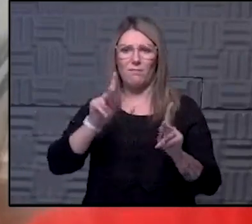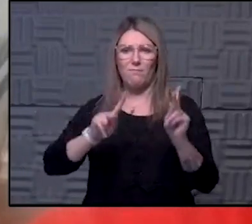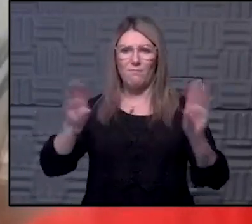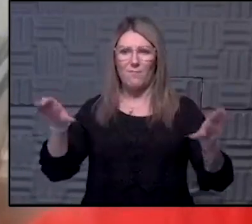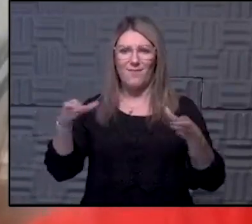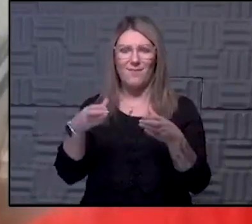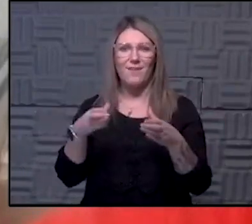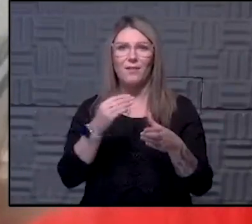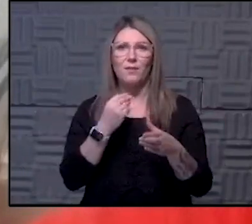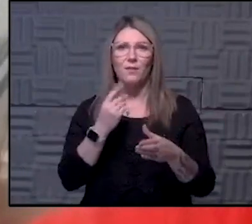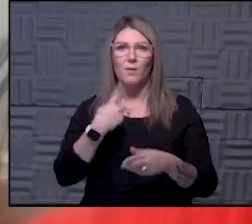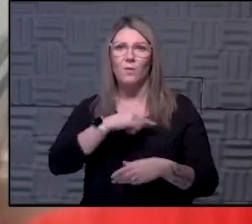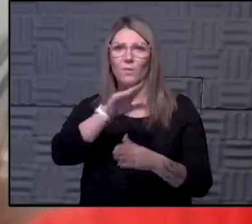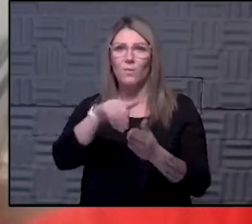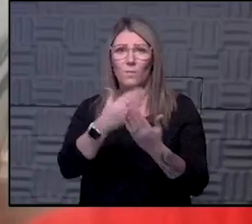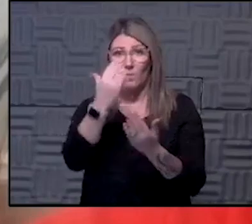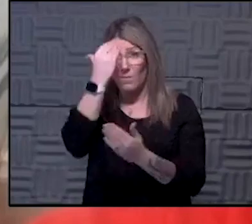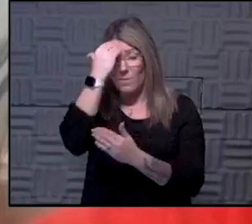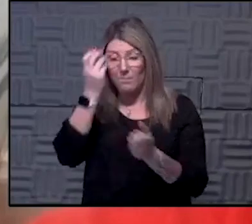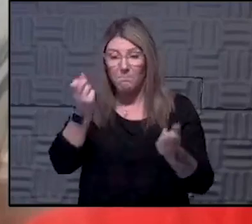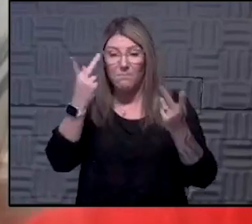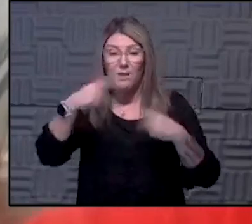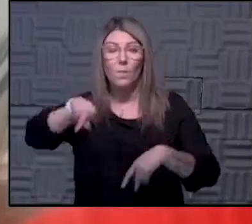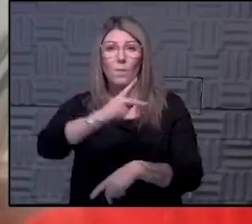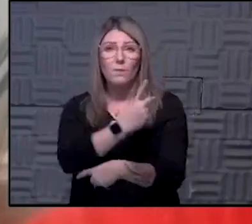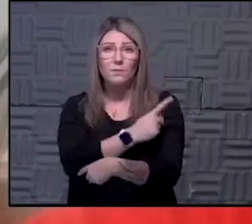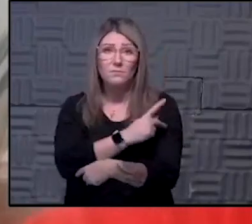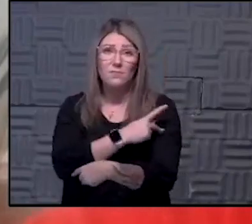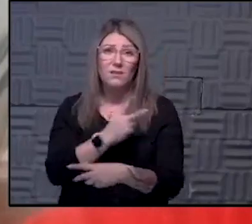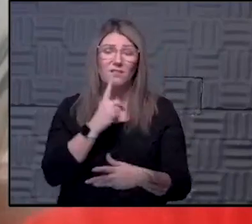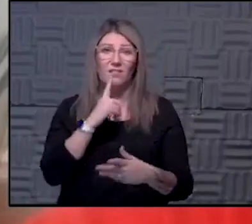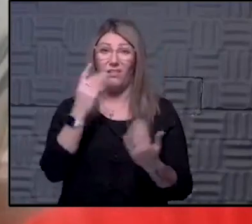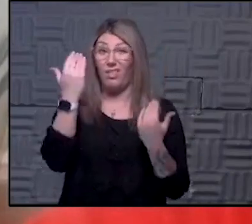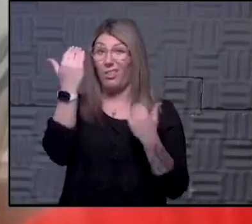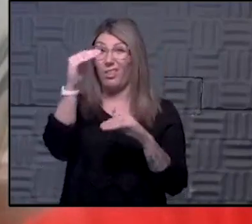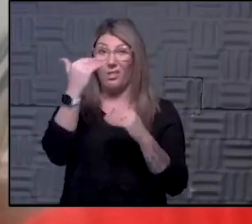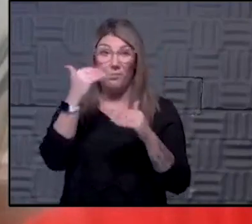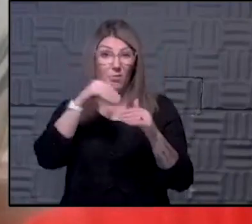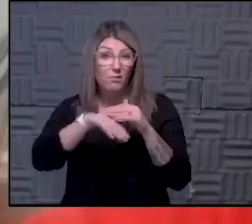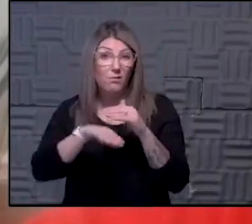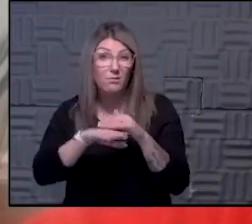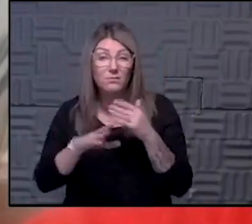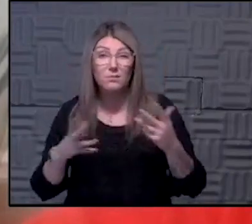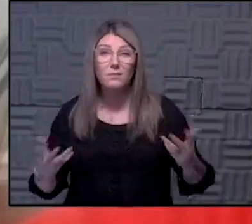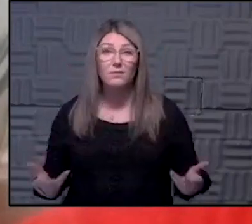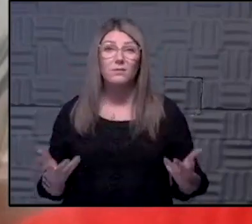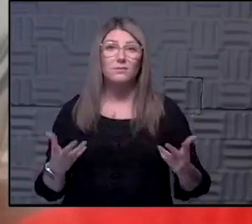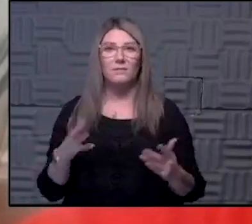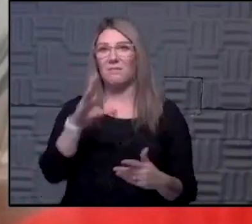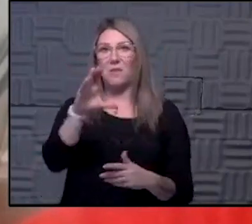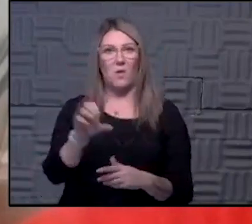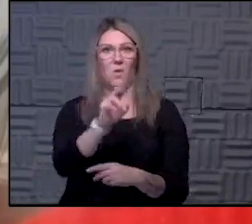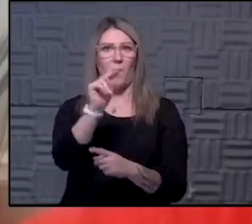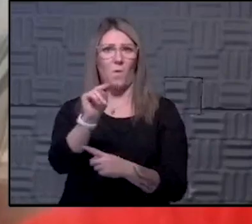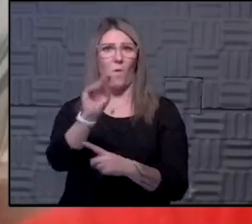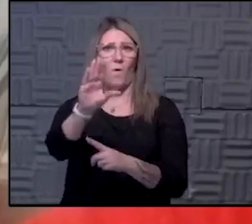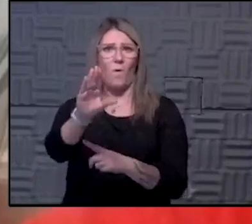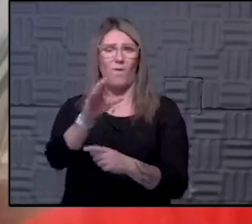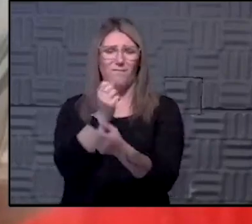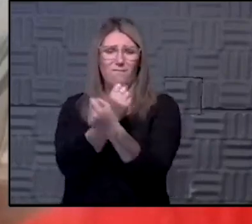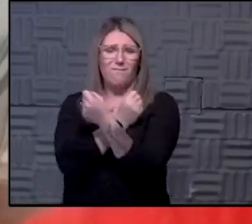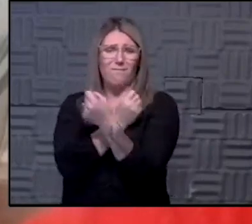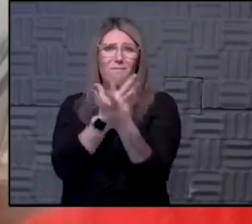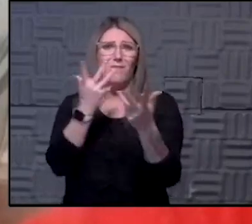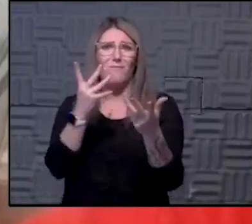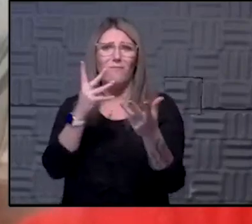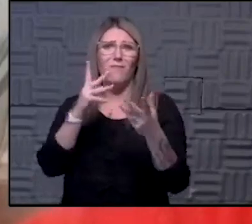As we all know, a lot of these patients have had limited access to even their own loved ones. So to have